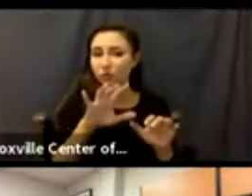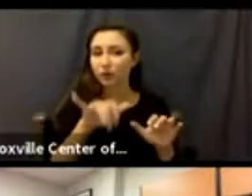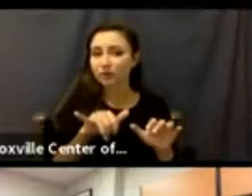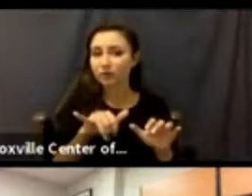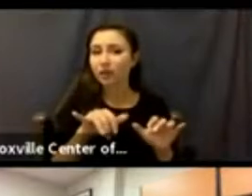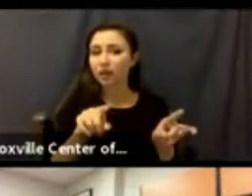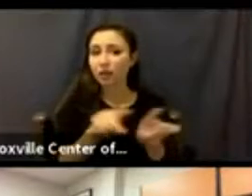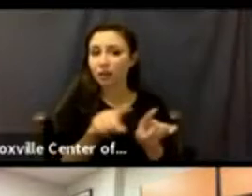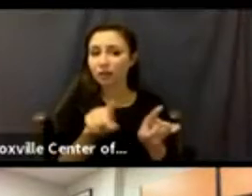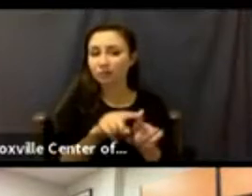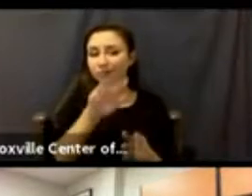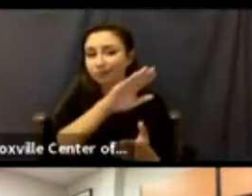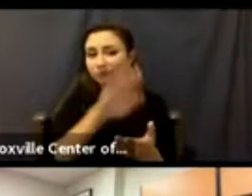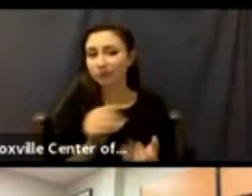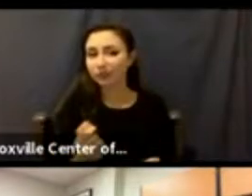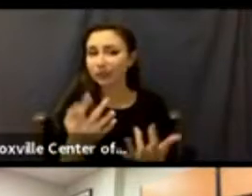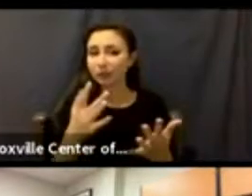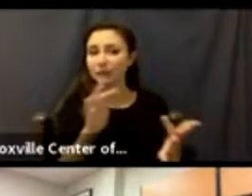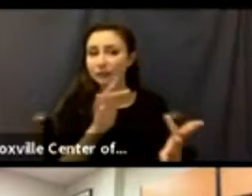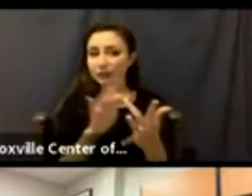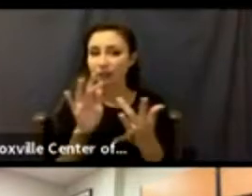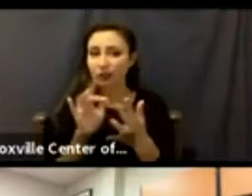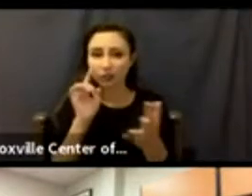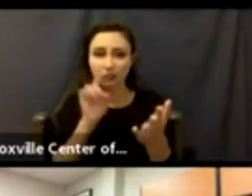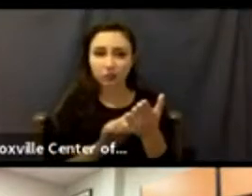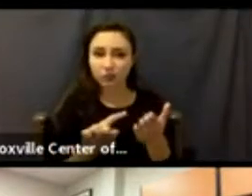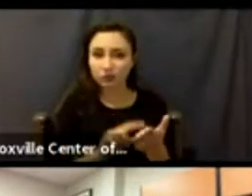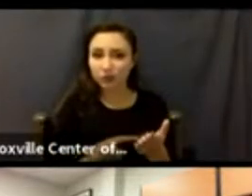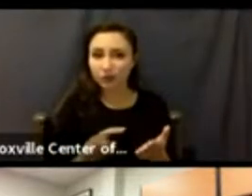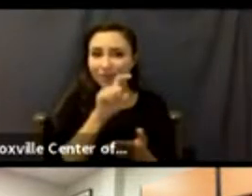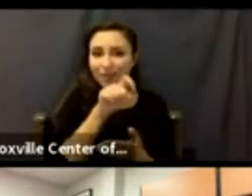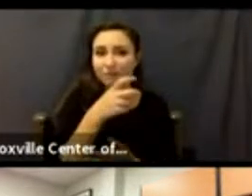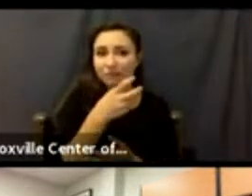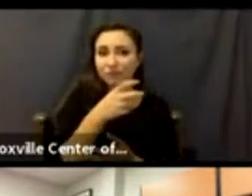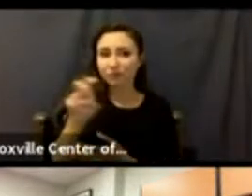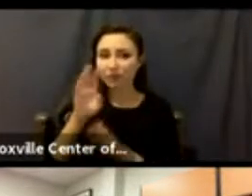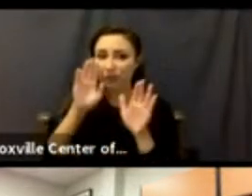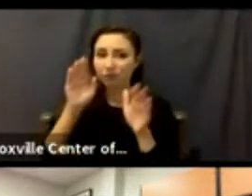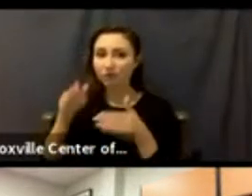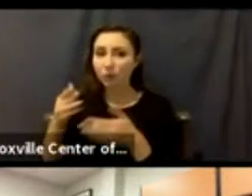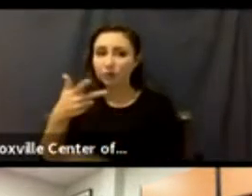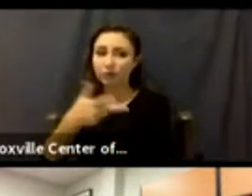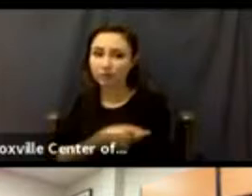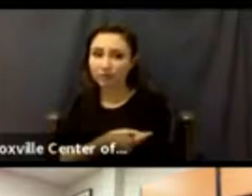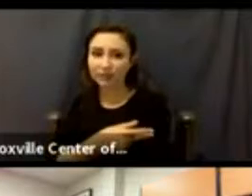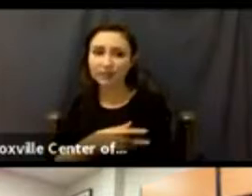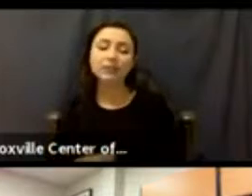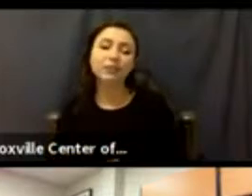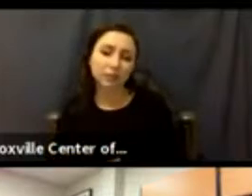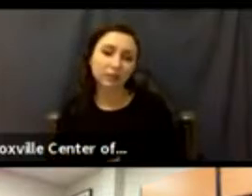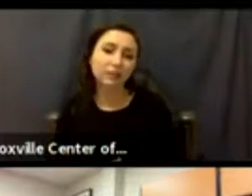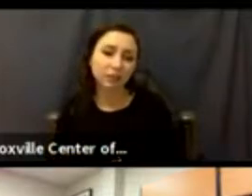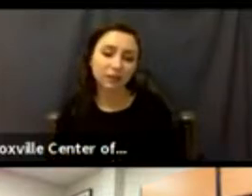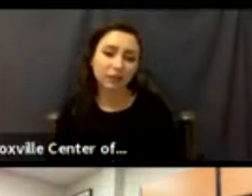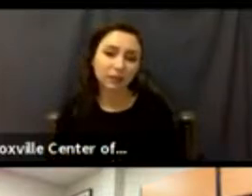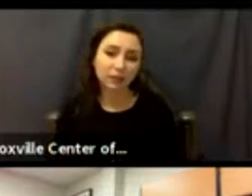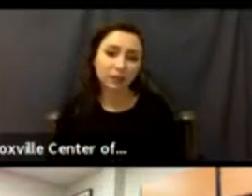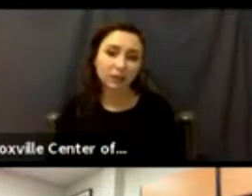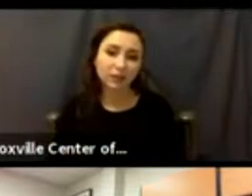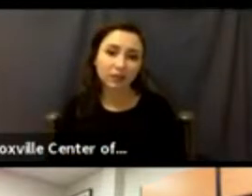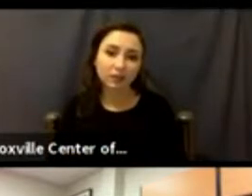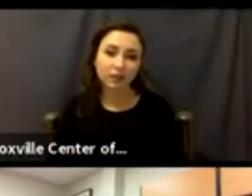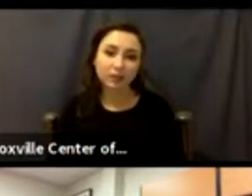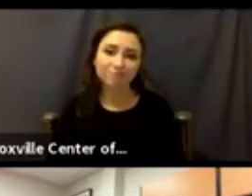tracing efforts as well, because they're all having to shift focus to vaccine. With the as